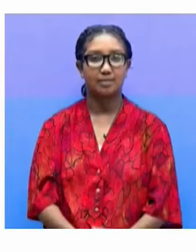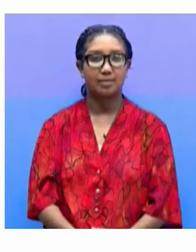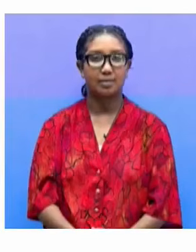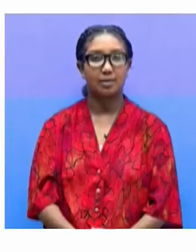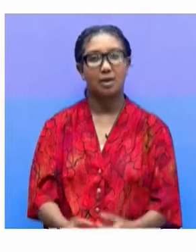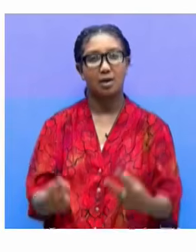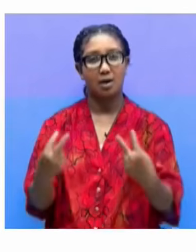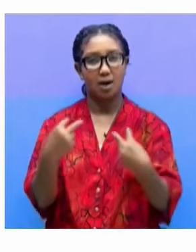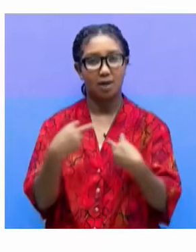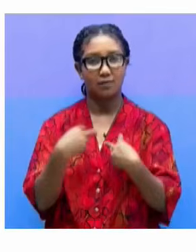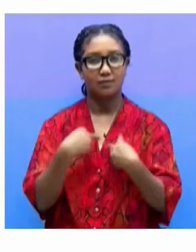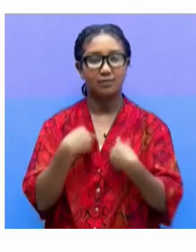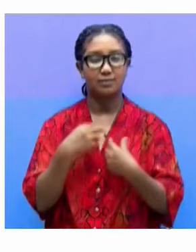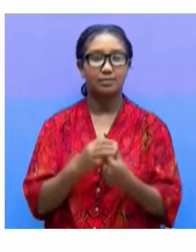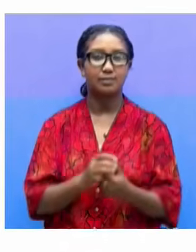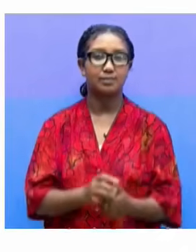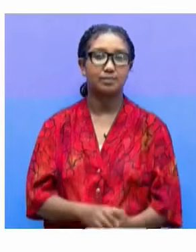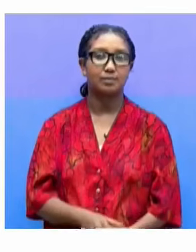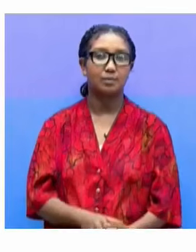have